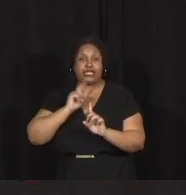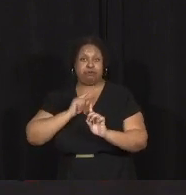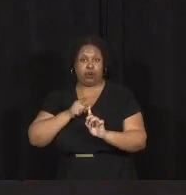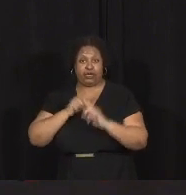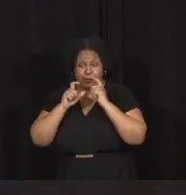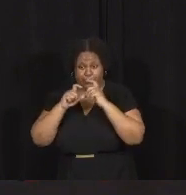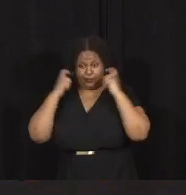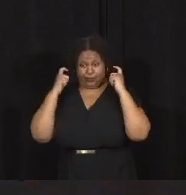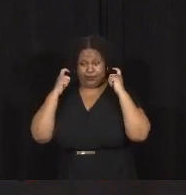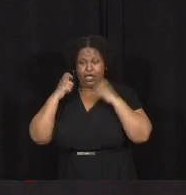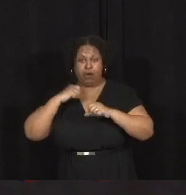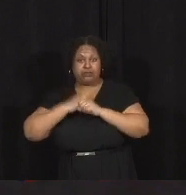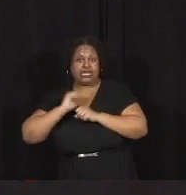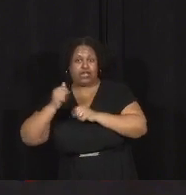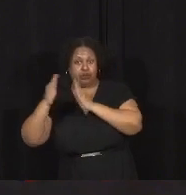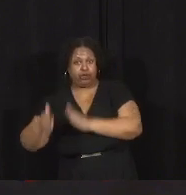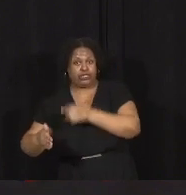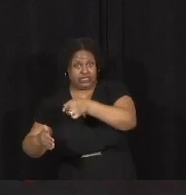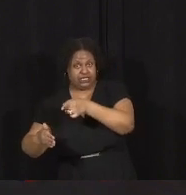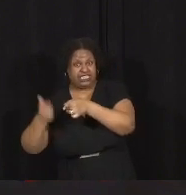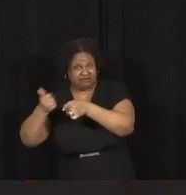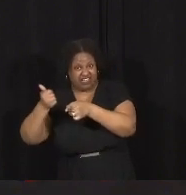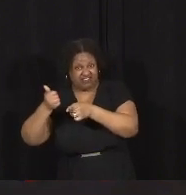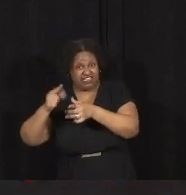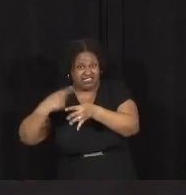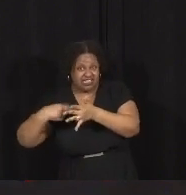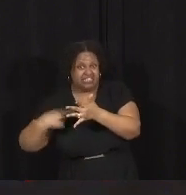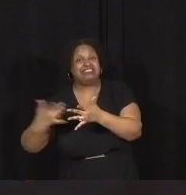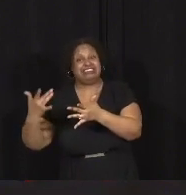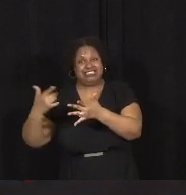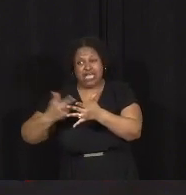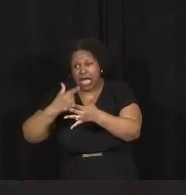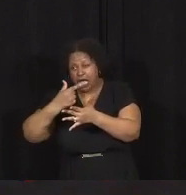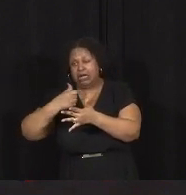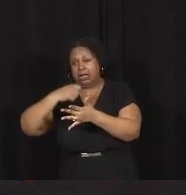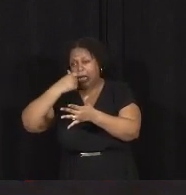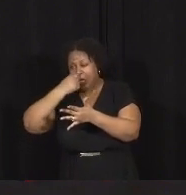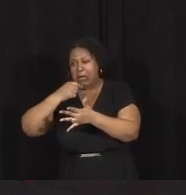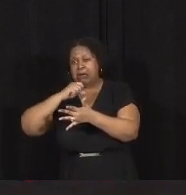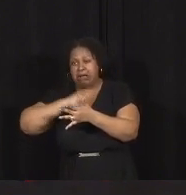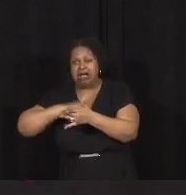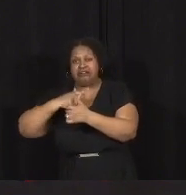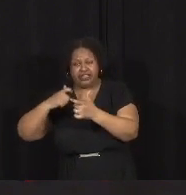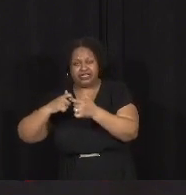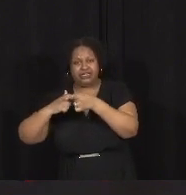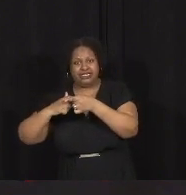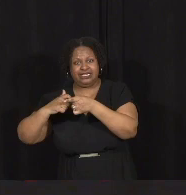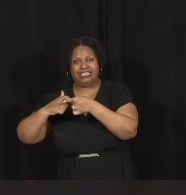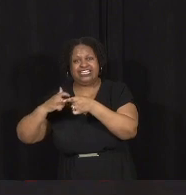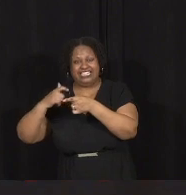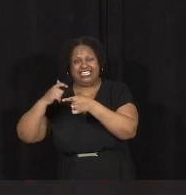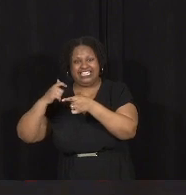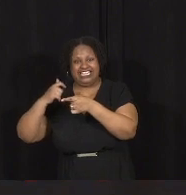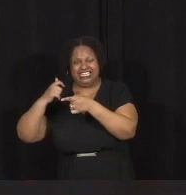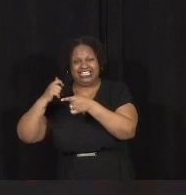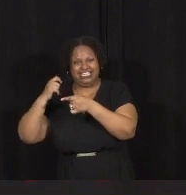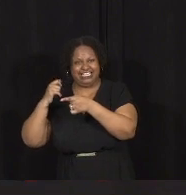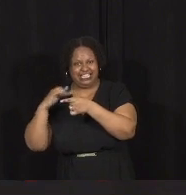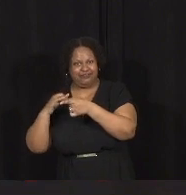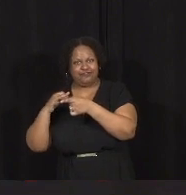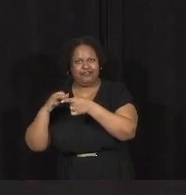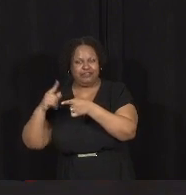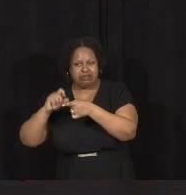themselves symptomatic. I mean, simplistically, it stops them coughing or sneezing over someone. But of course, the person who